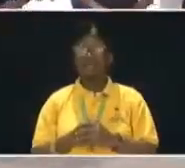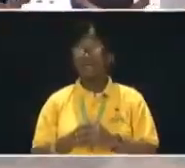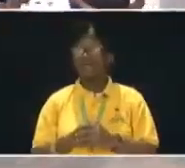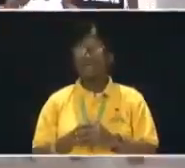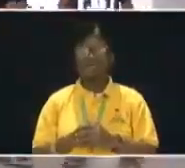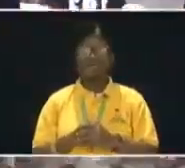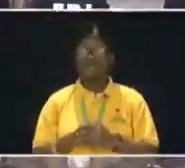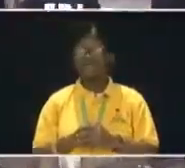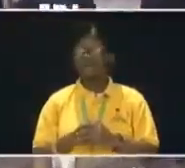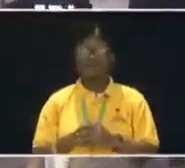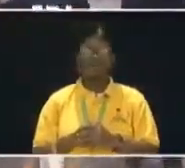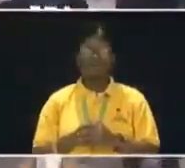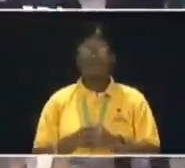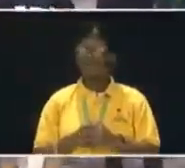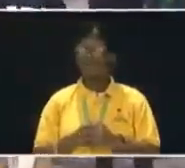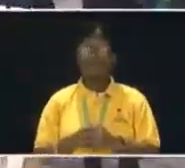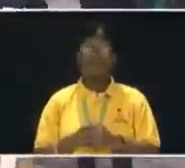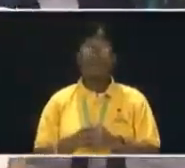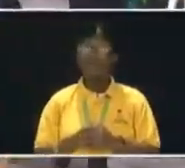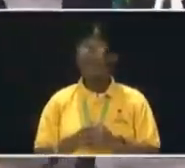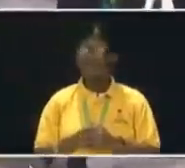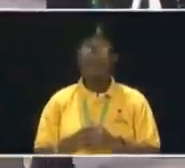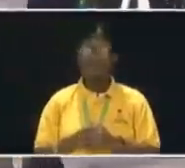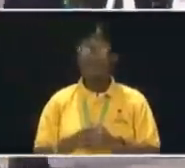Thank you, Lord.